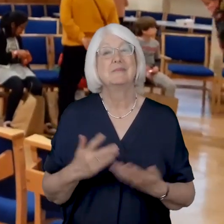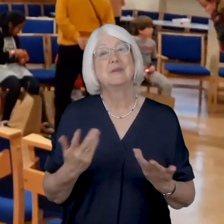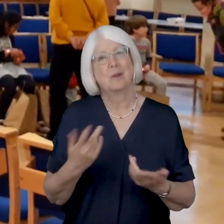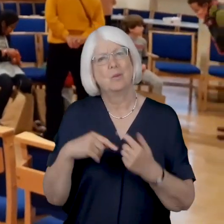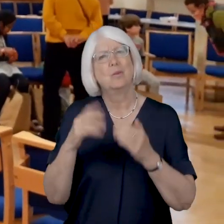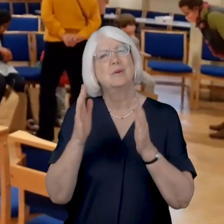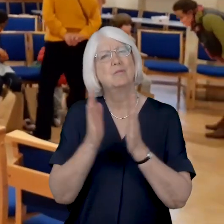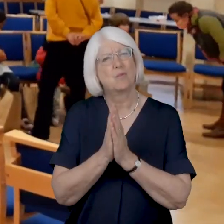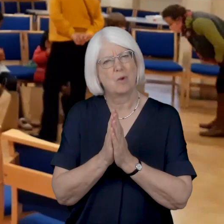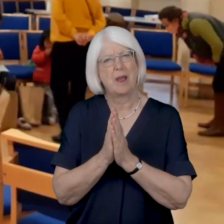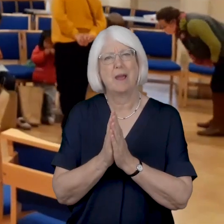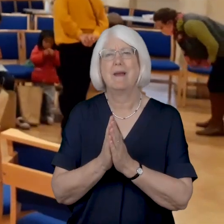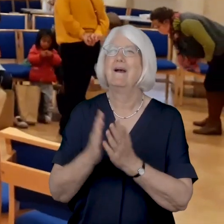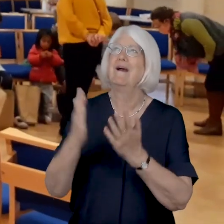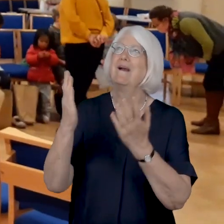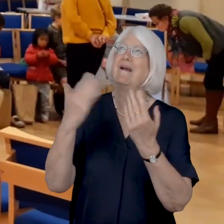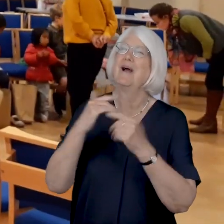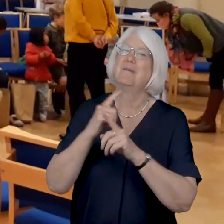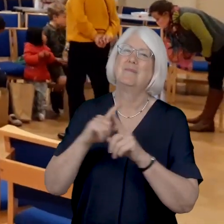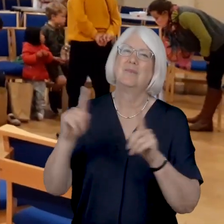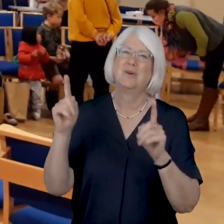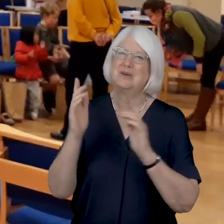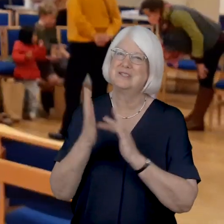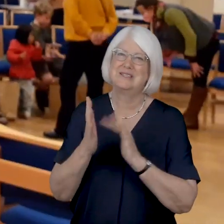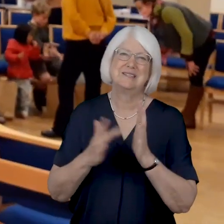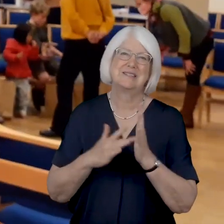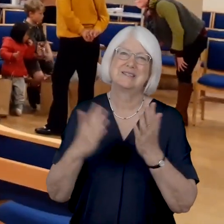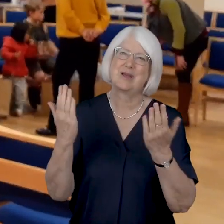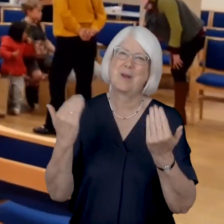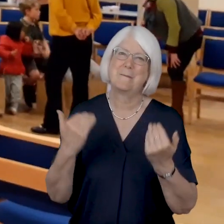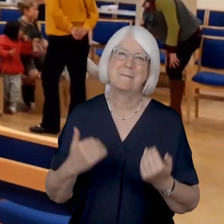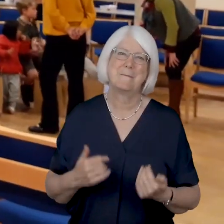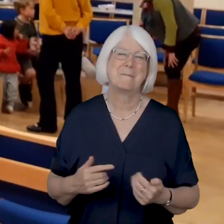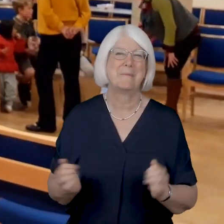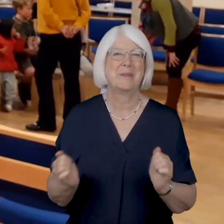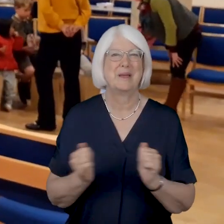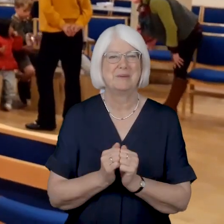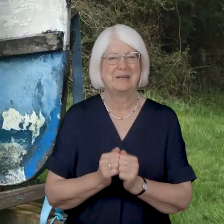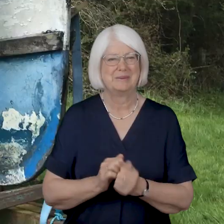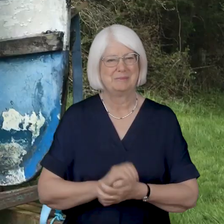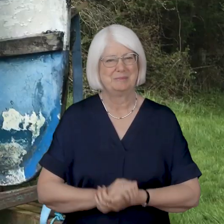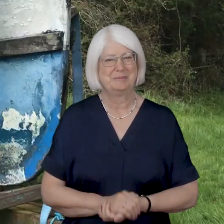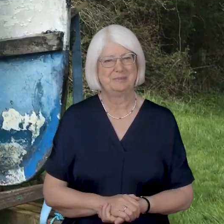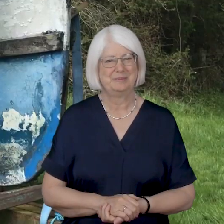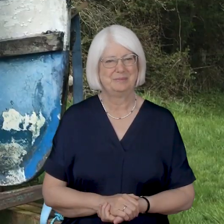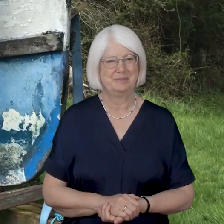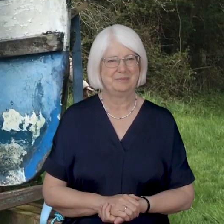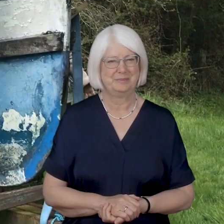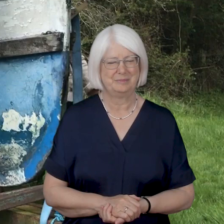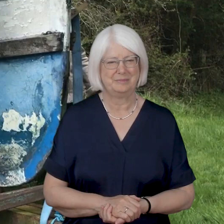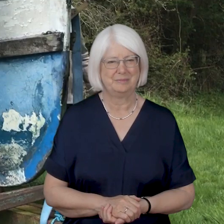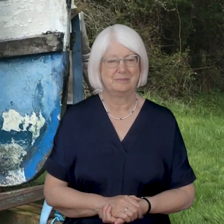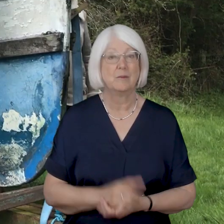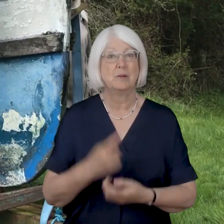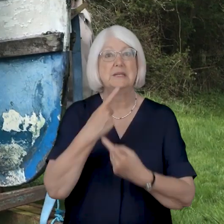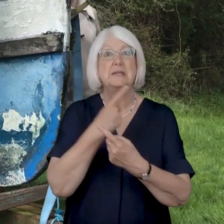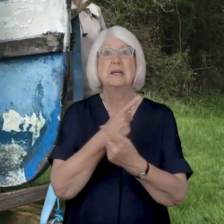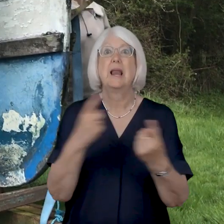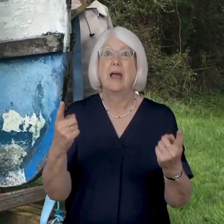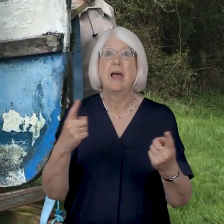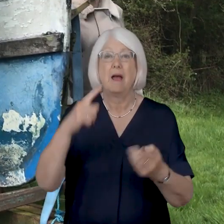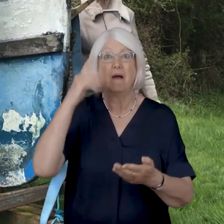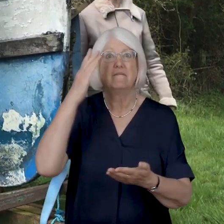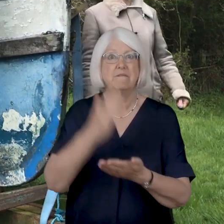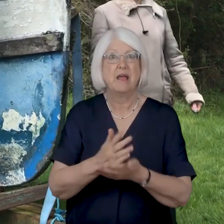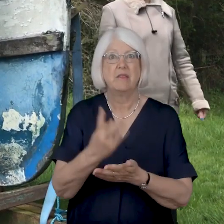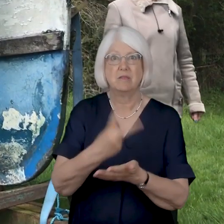so we pray, come, Lord Jesus, come. Amen. Let us declare our faith in